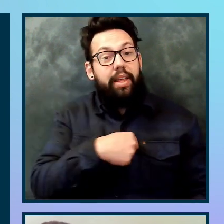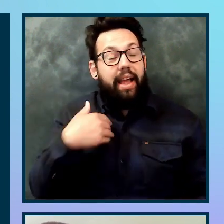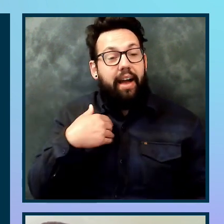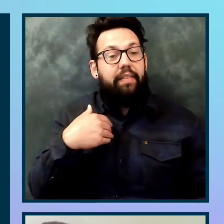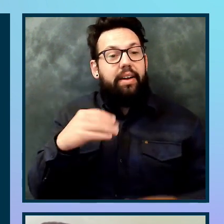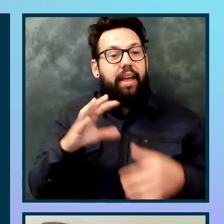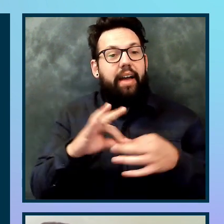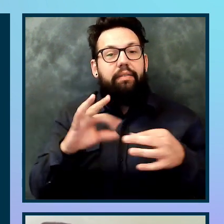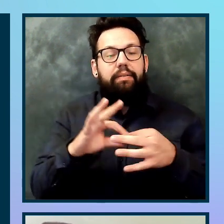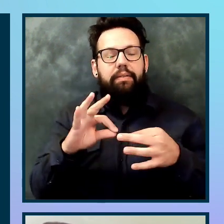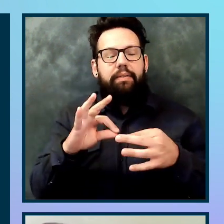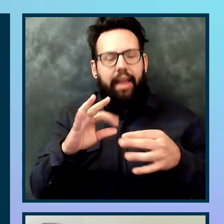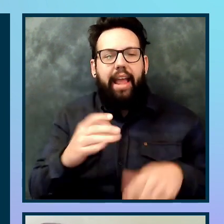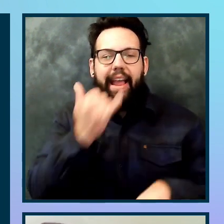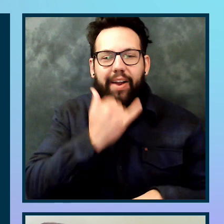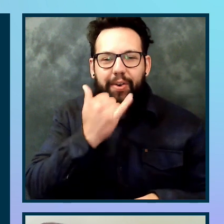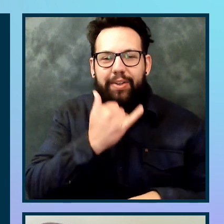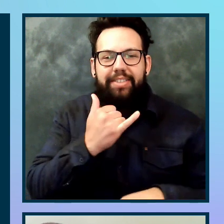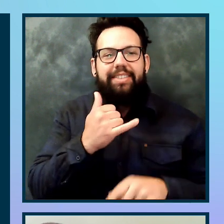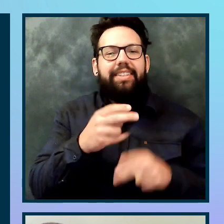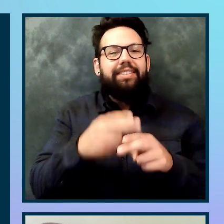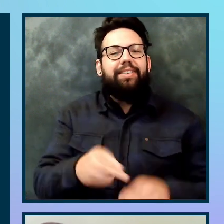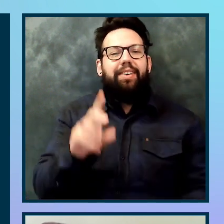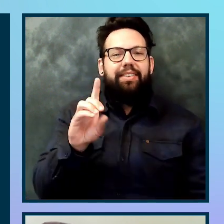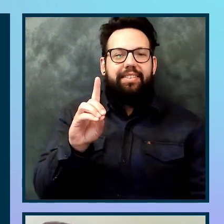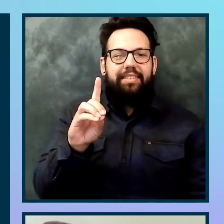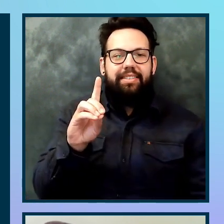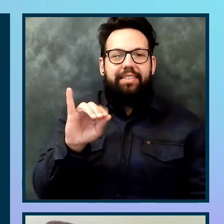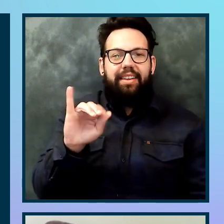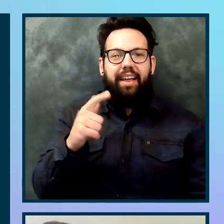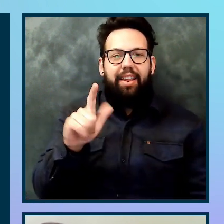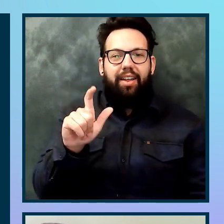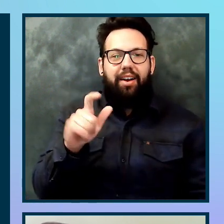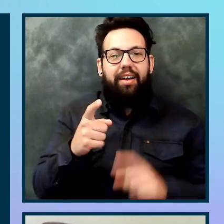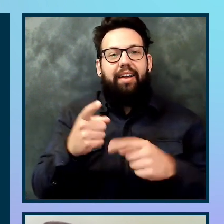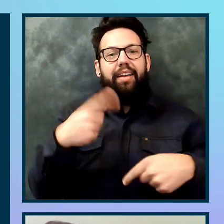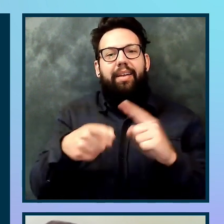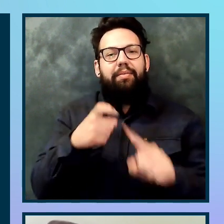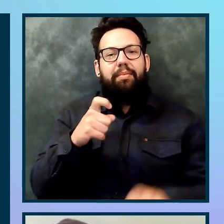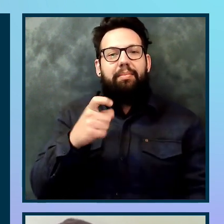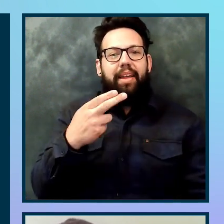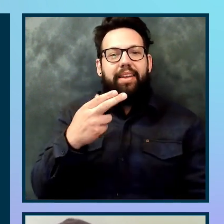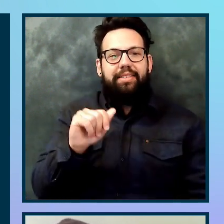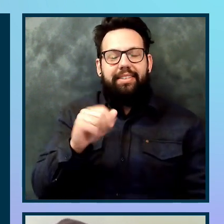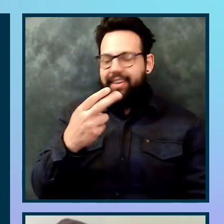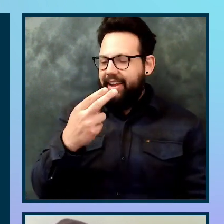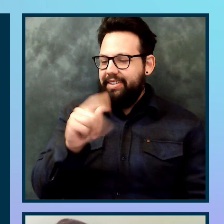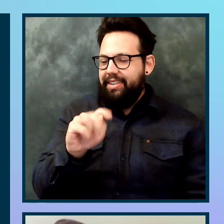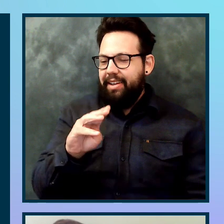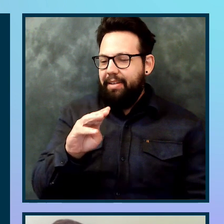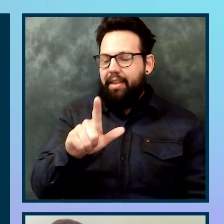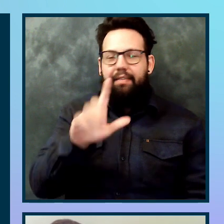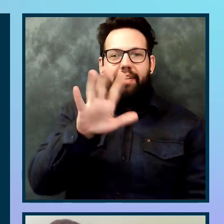So the dialog element is fairly new. It came in HTML 5.1, and now it's in HTML 5.2 if you follow the